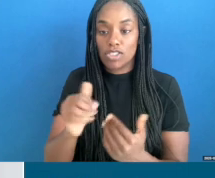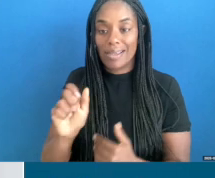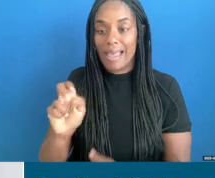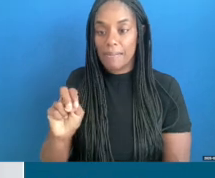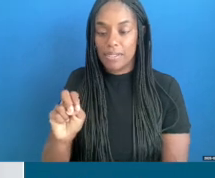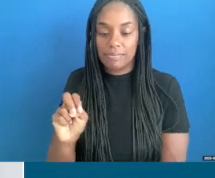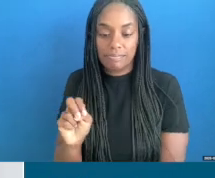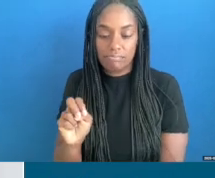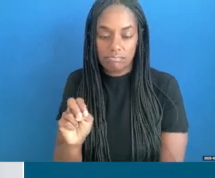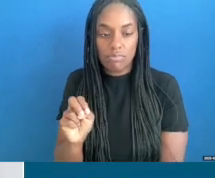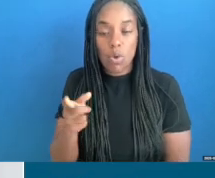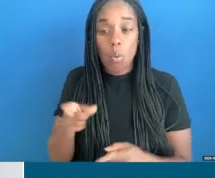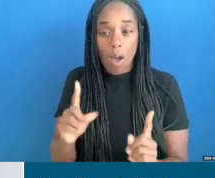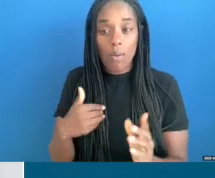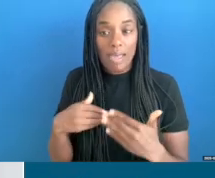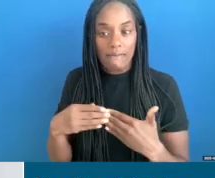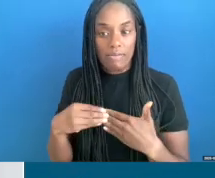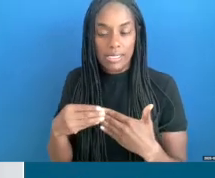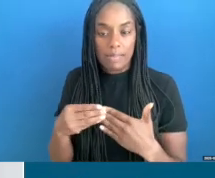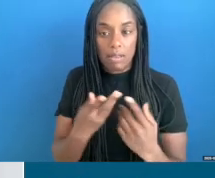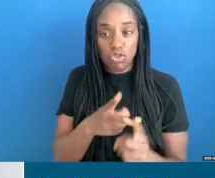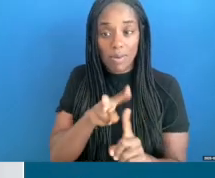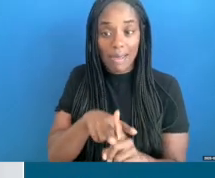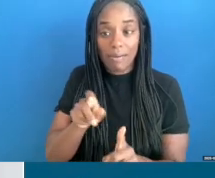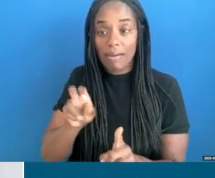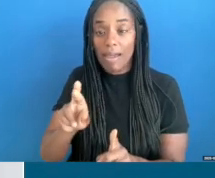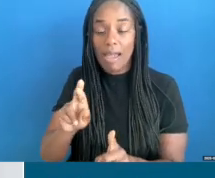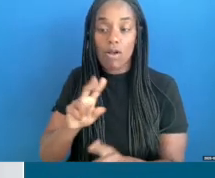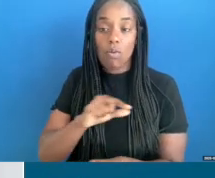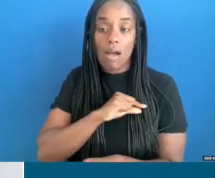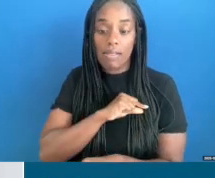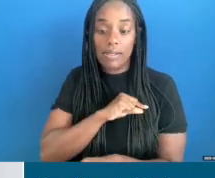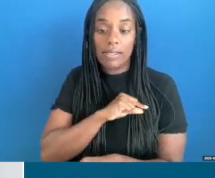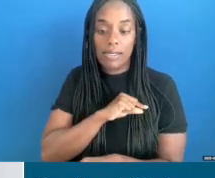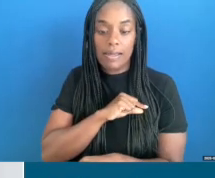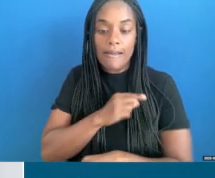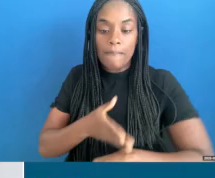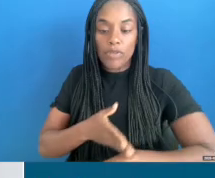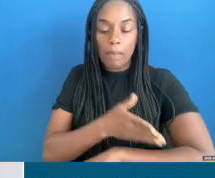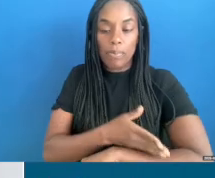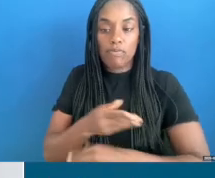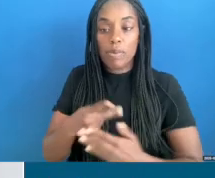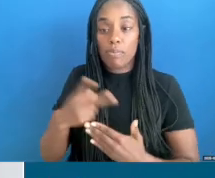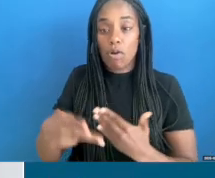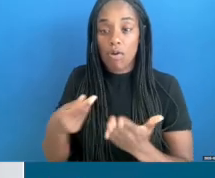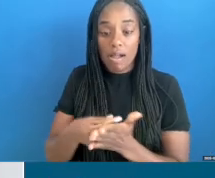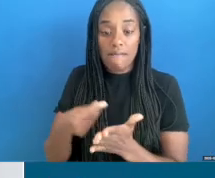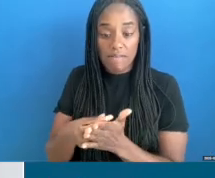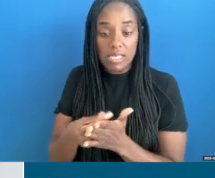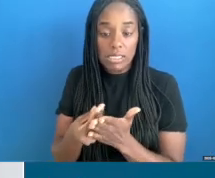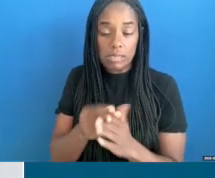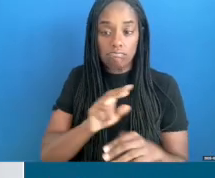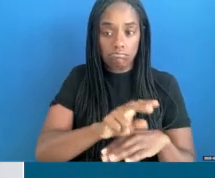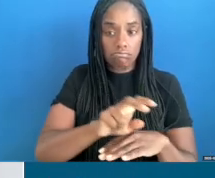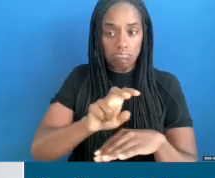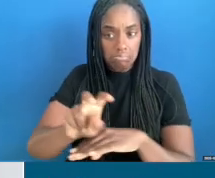While we have flexibility to allocate air quality improvement program funds to various projects, the monies